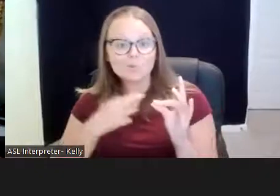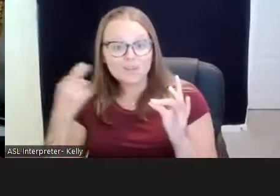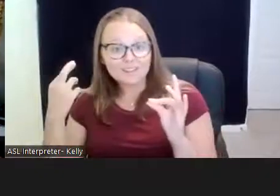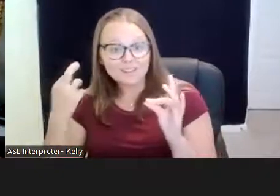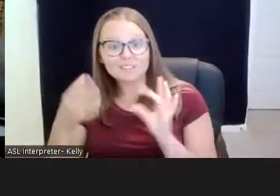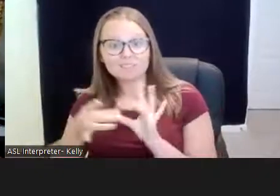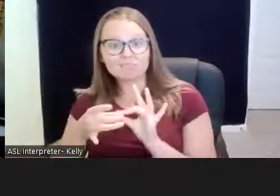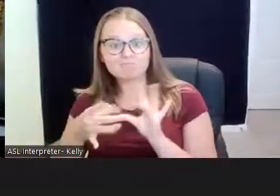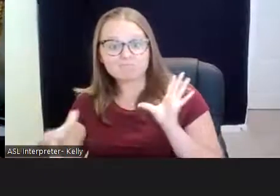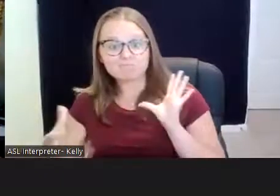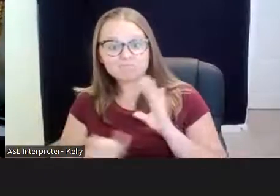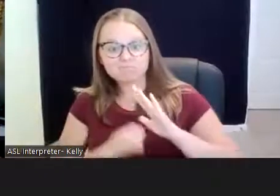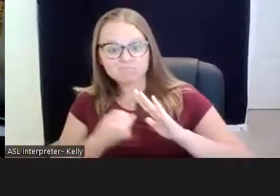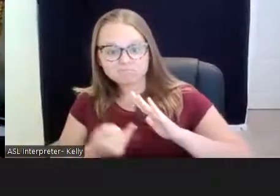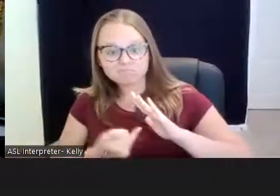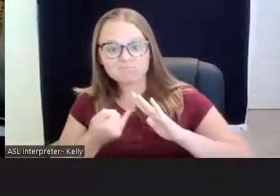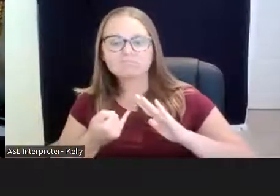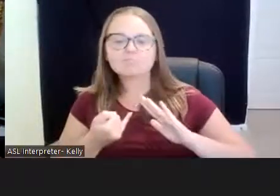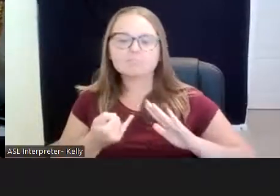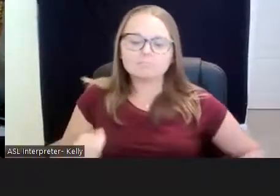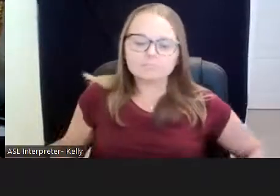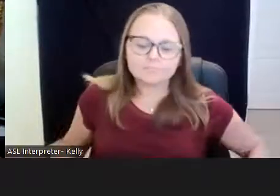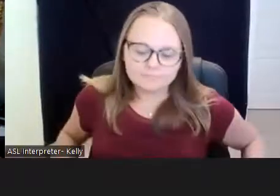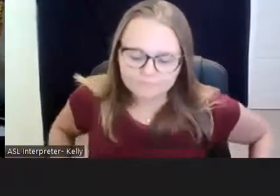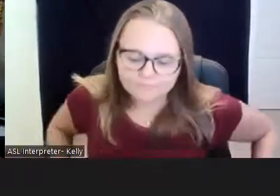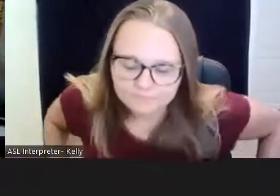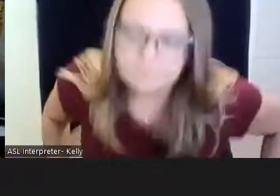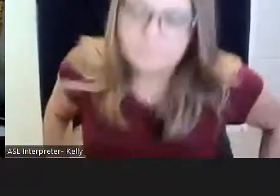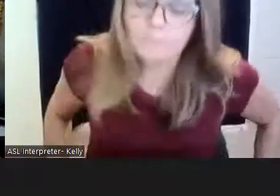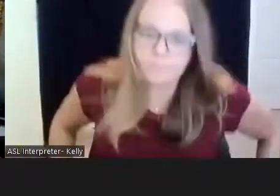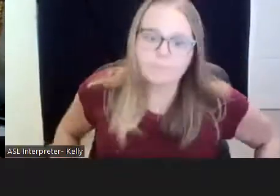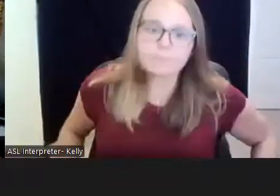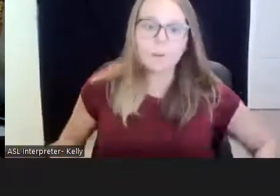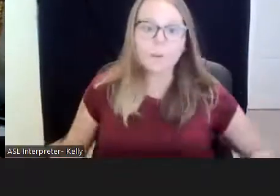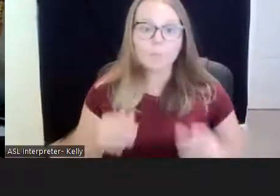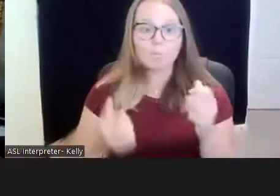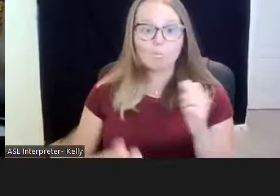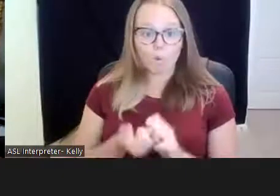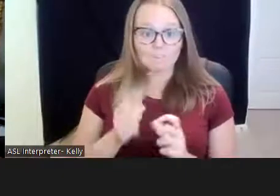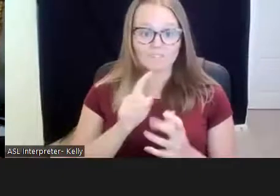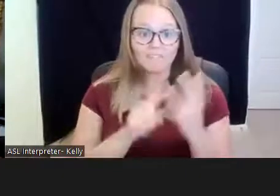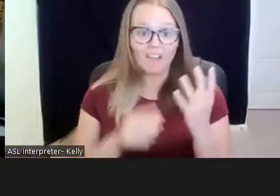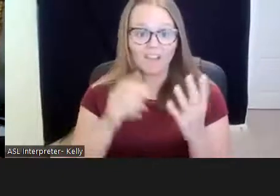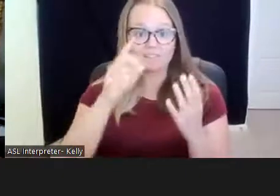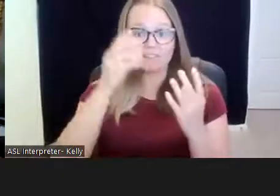being isolated, most of that is based on evidence that comes from